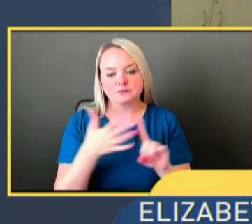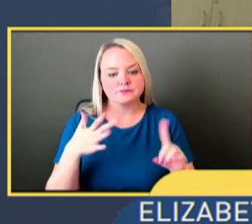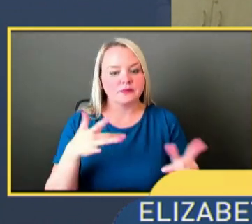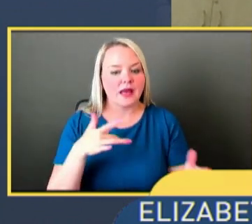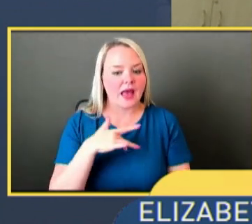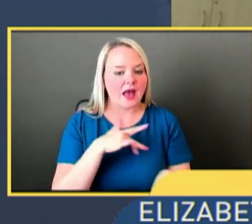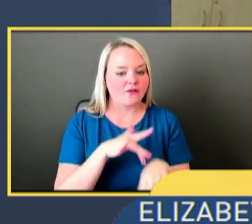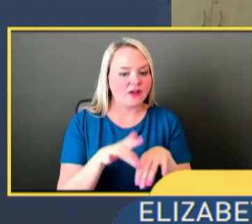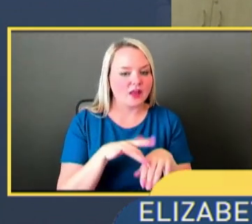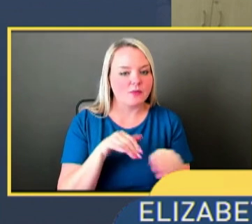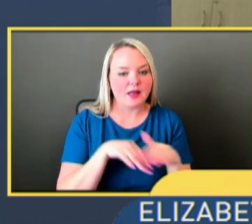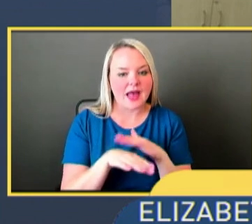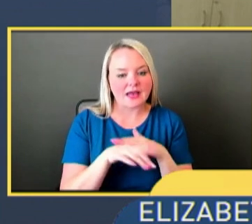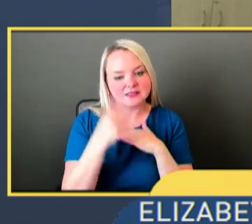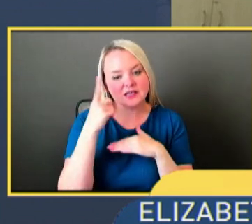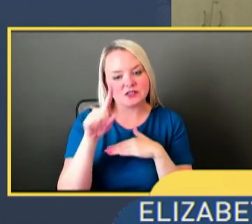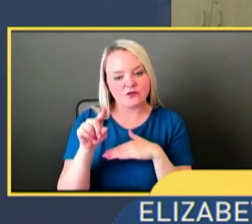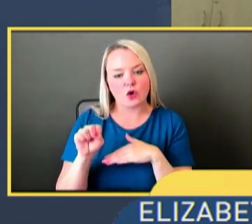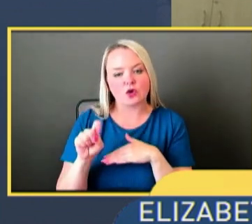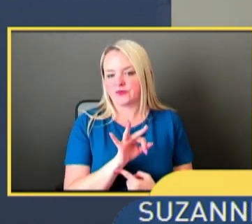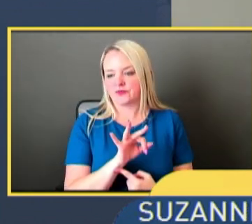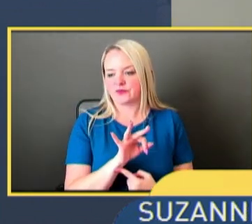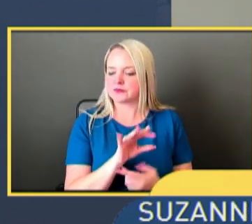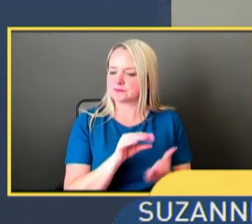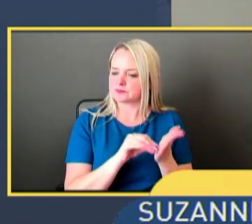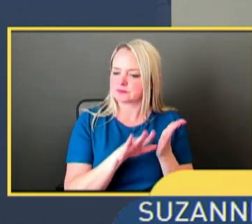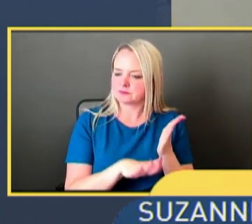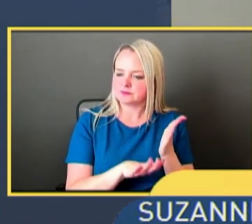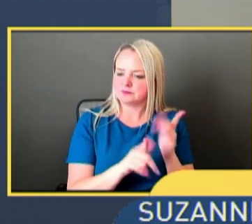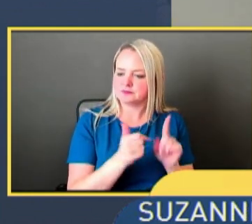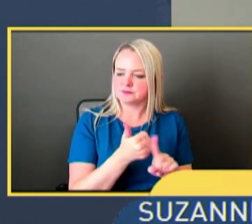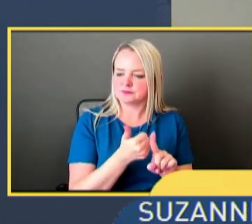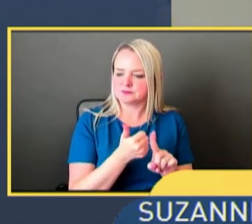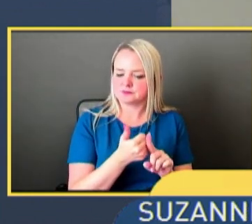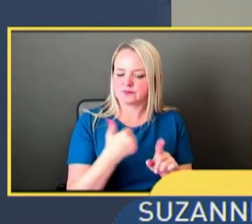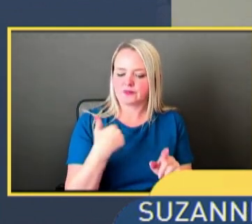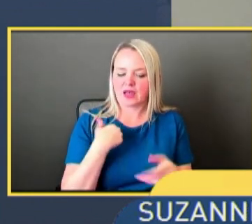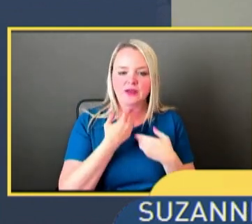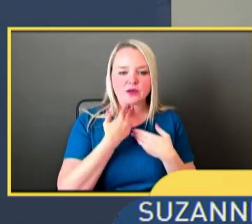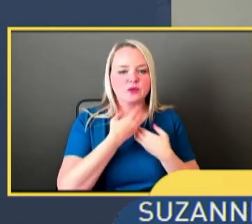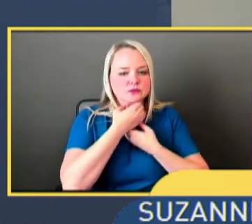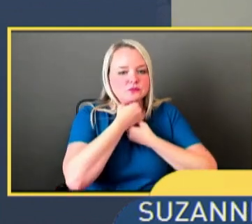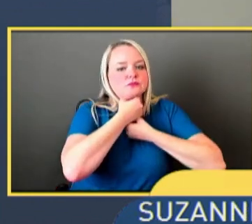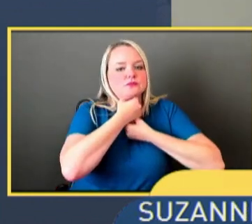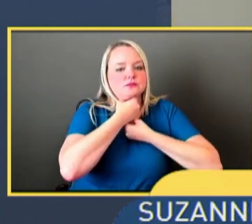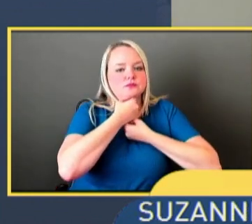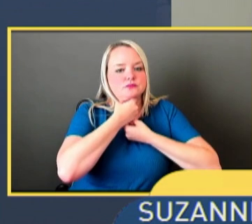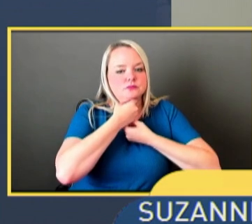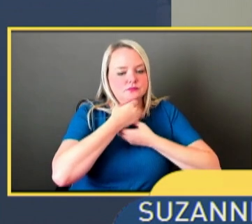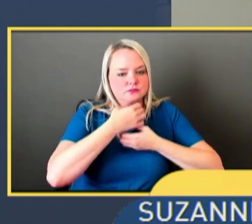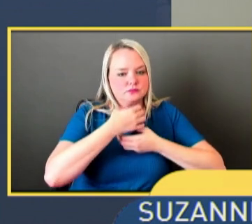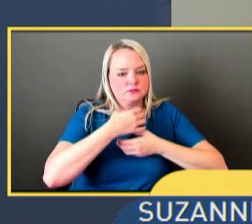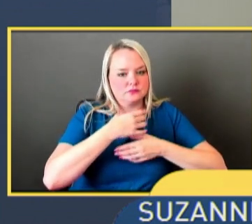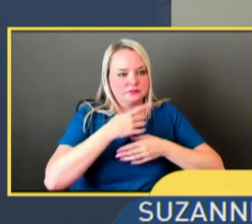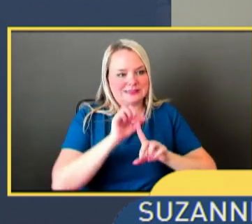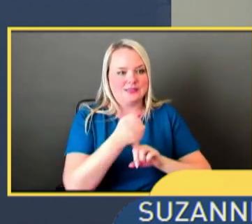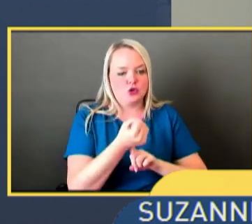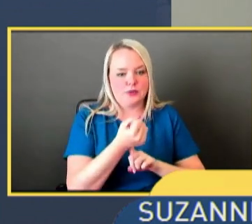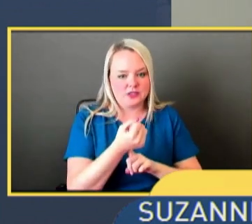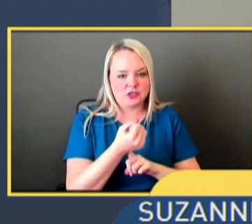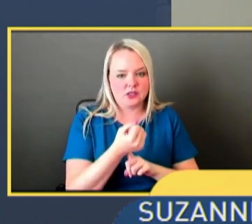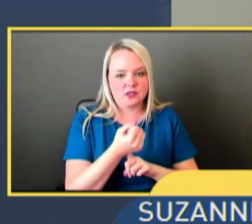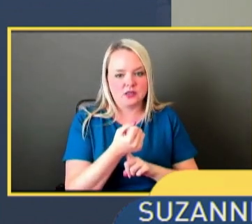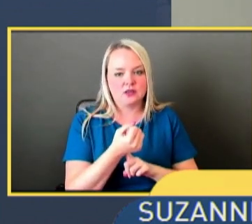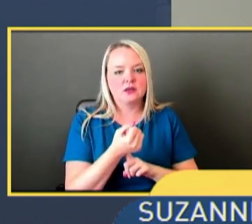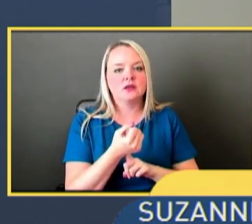epinephrine options for school districts. Speaking on behalf of Washington's private schools, Suzanne Hansen also shared